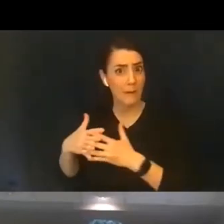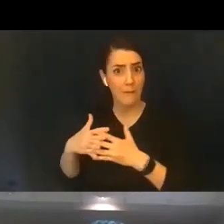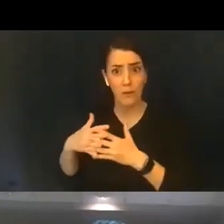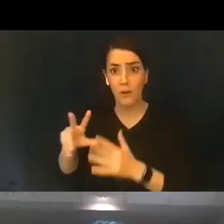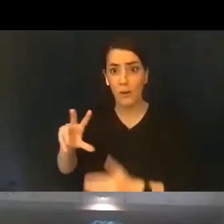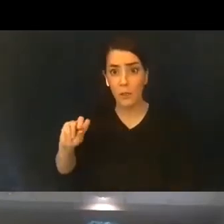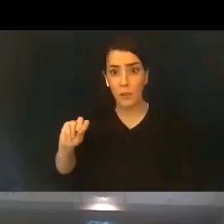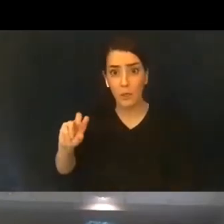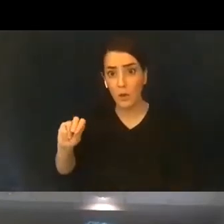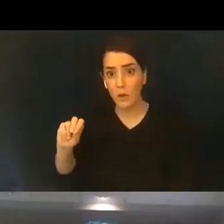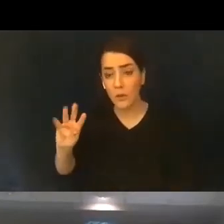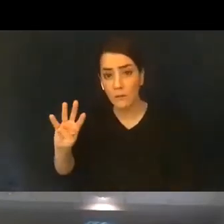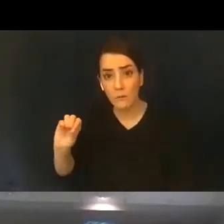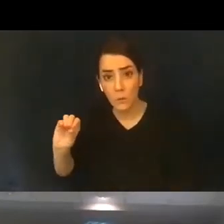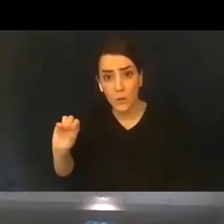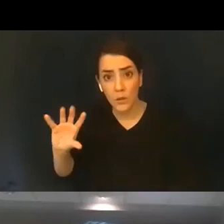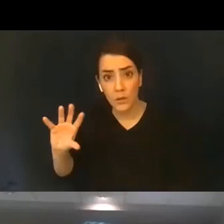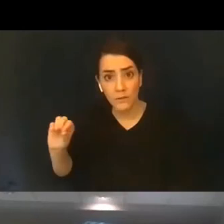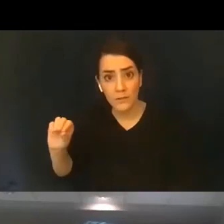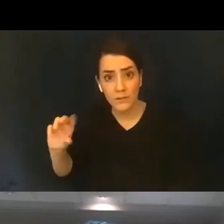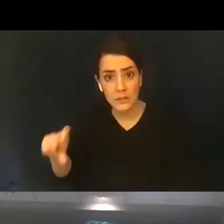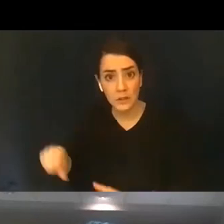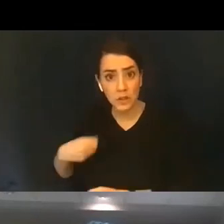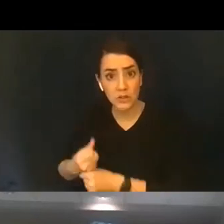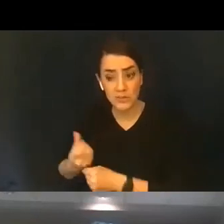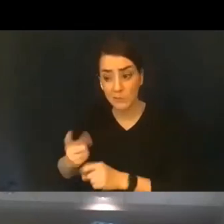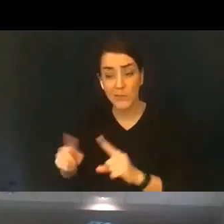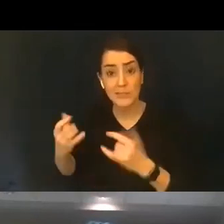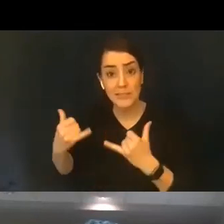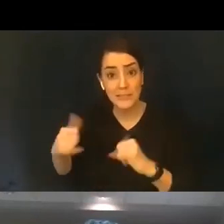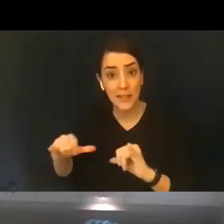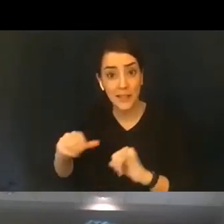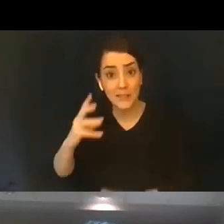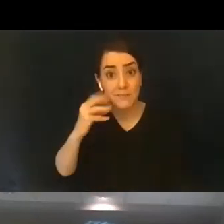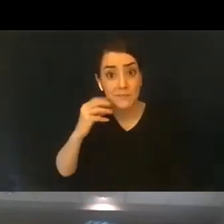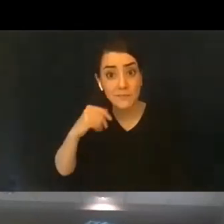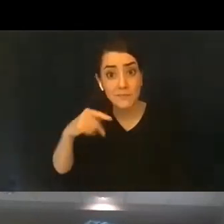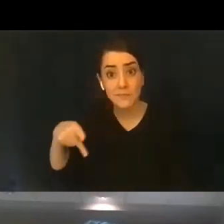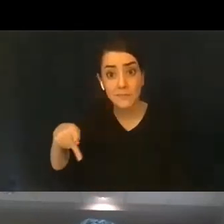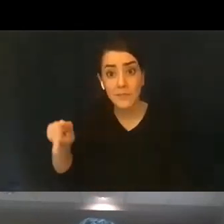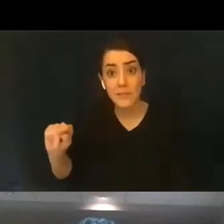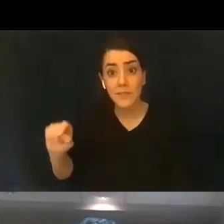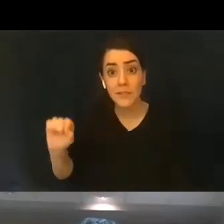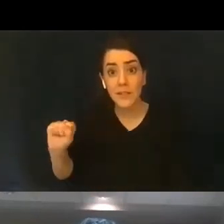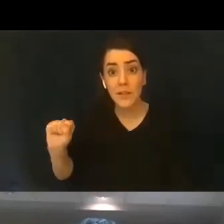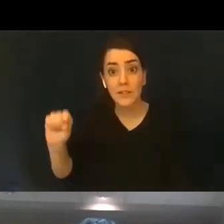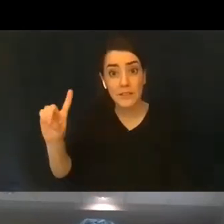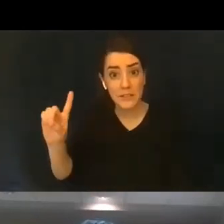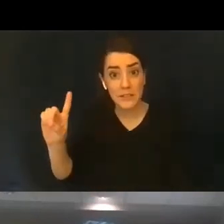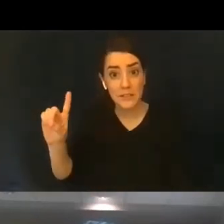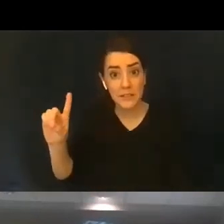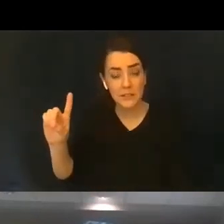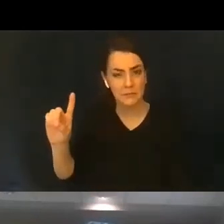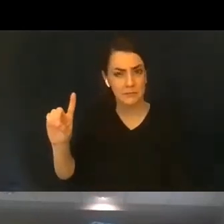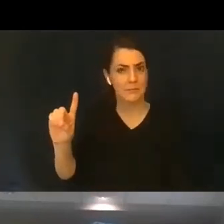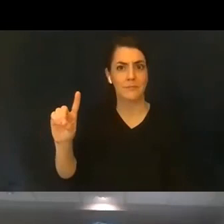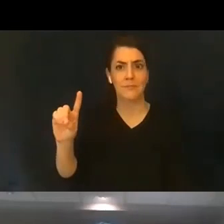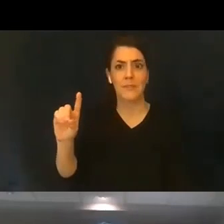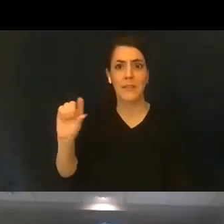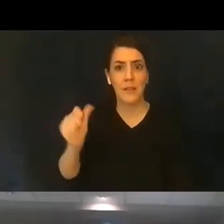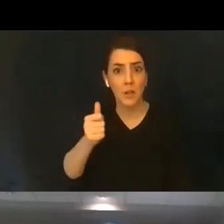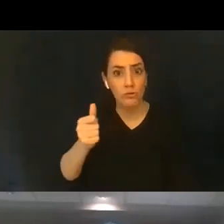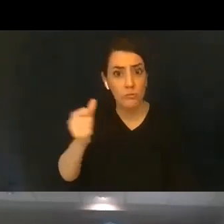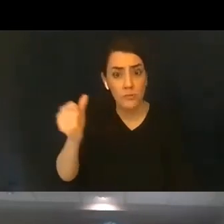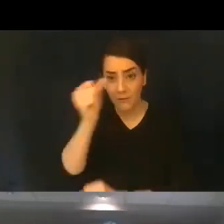feeling the PTSD's effect, imagine the people in Cambodia, what they're feeling. So there's